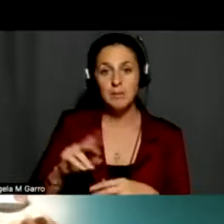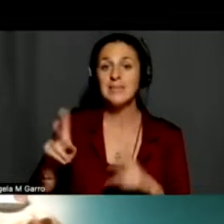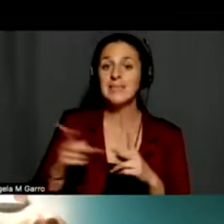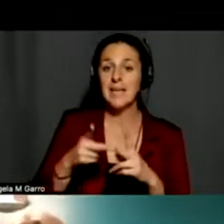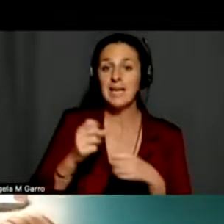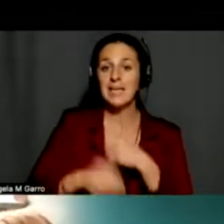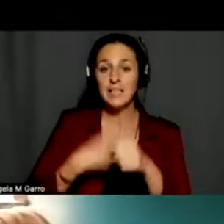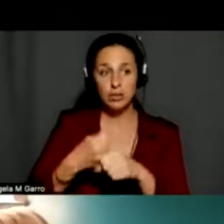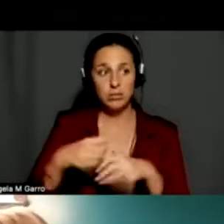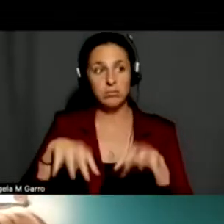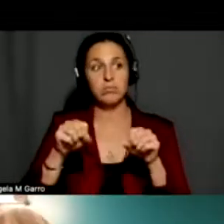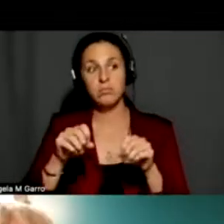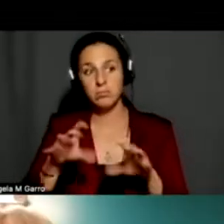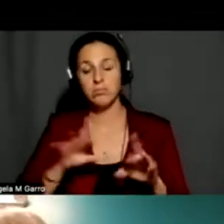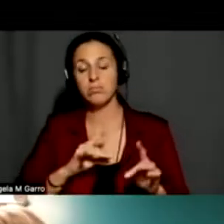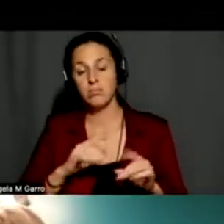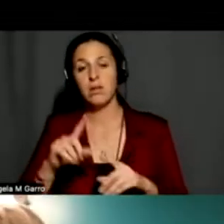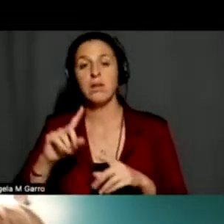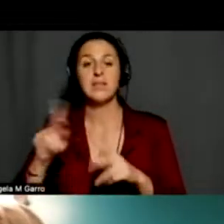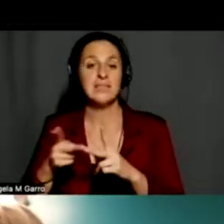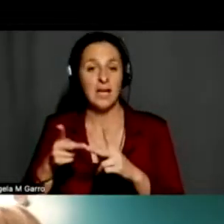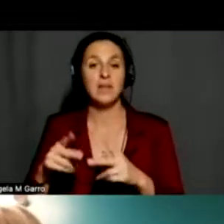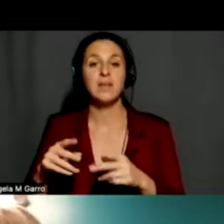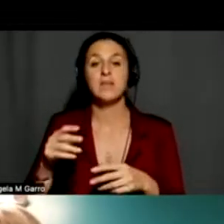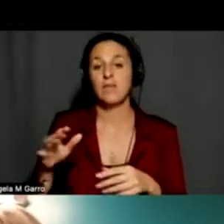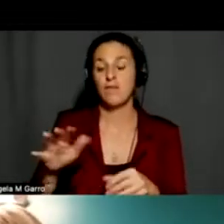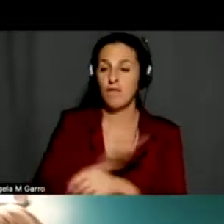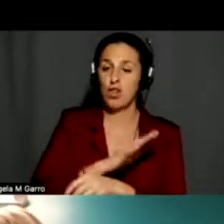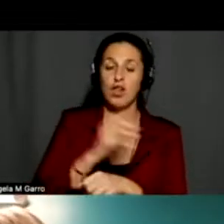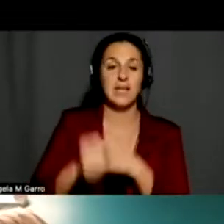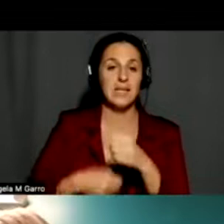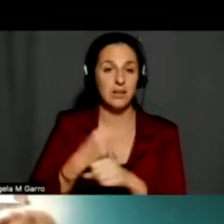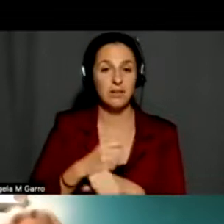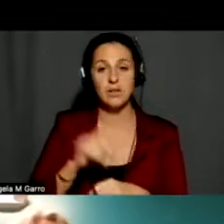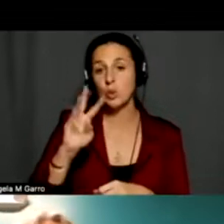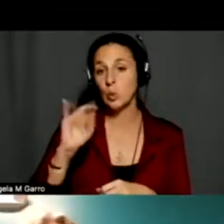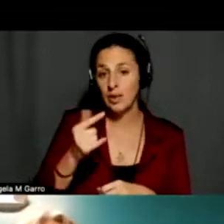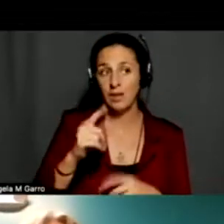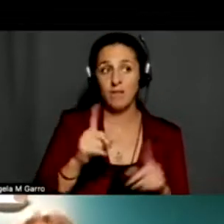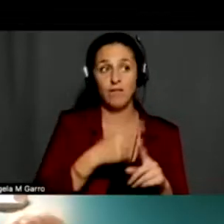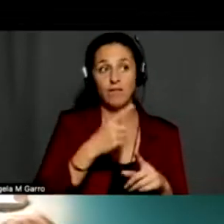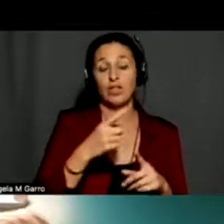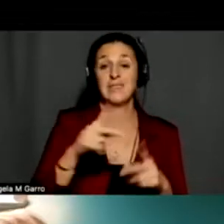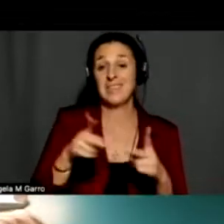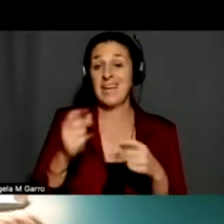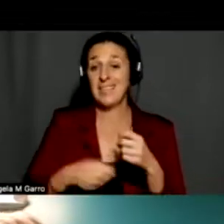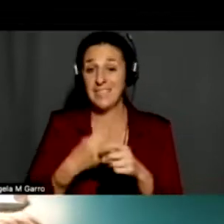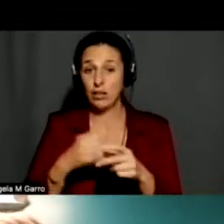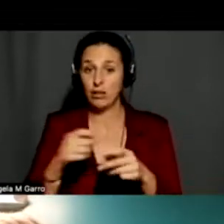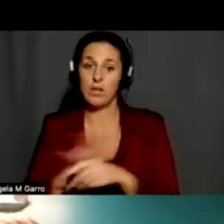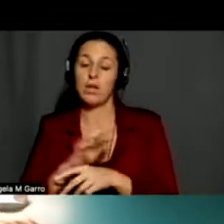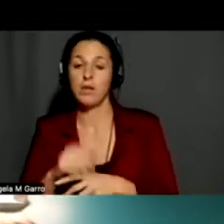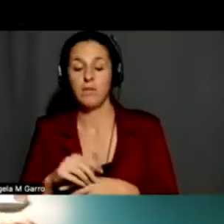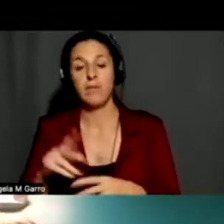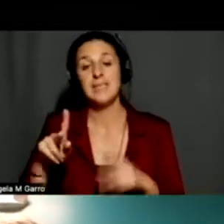in person, TWIG, second year of adoption, but first full year in person, second step with the updated curriculum,